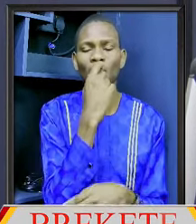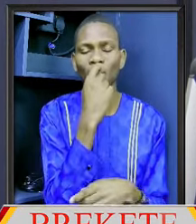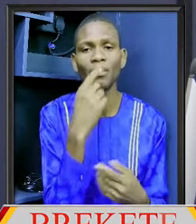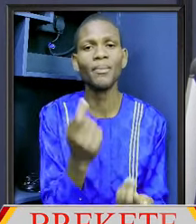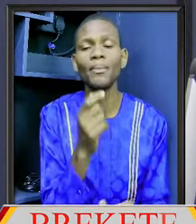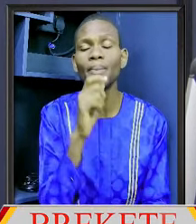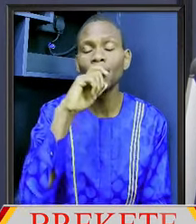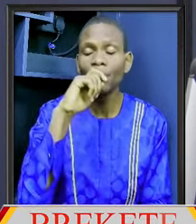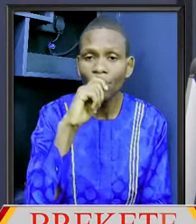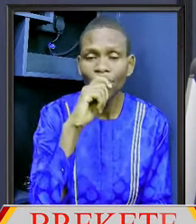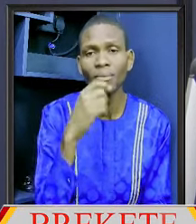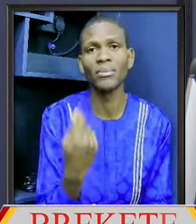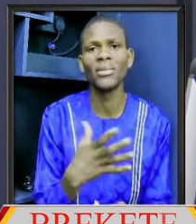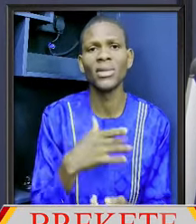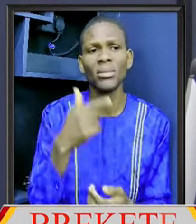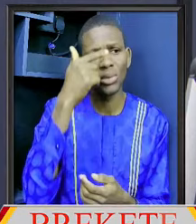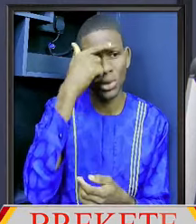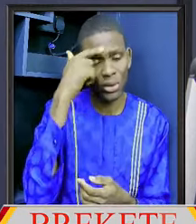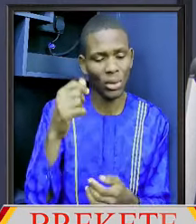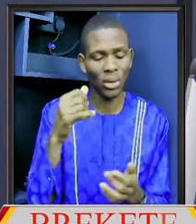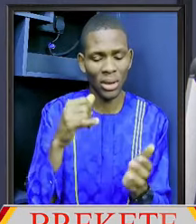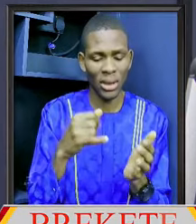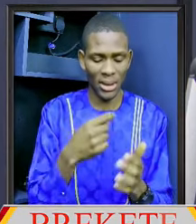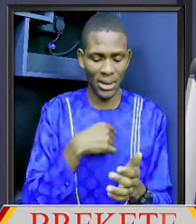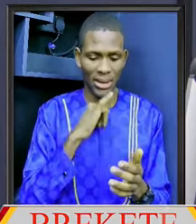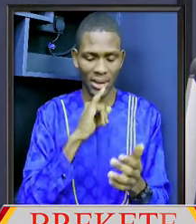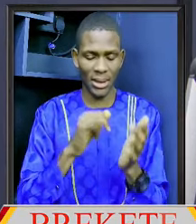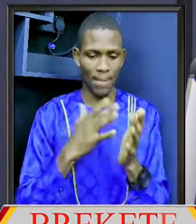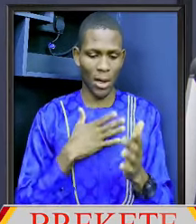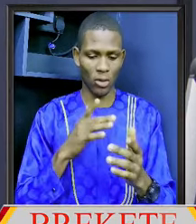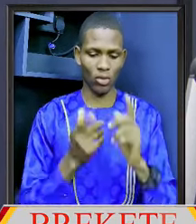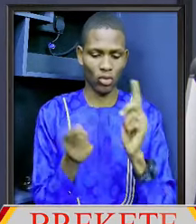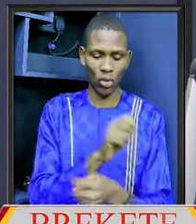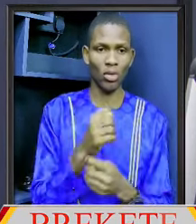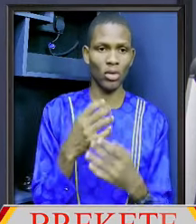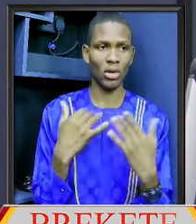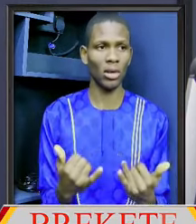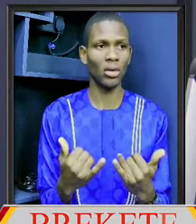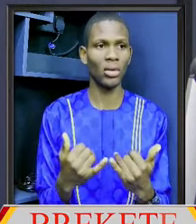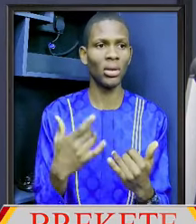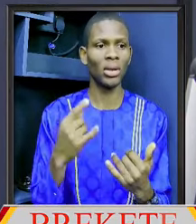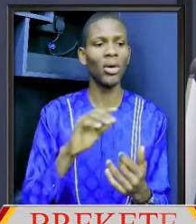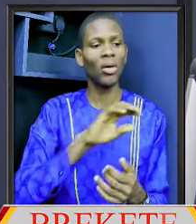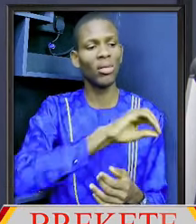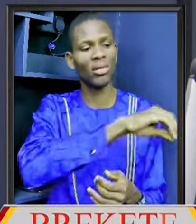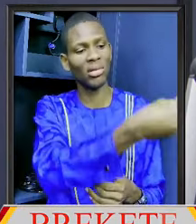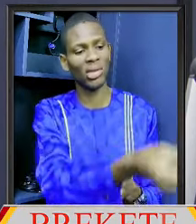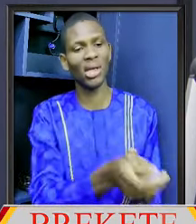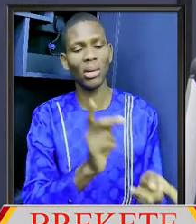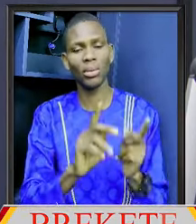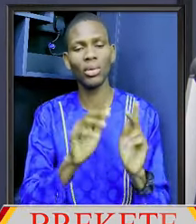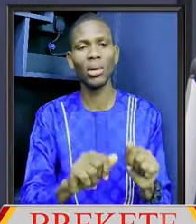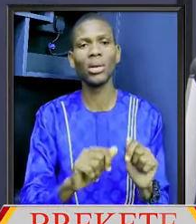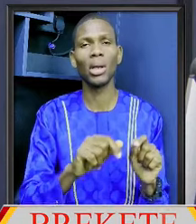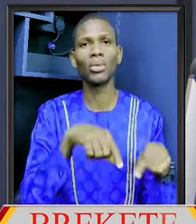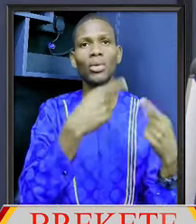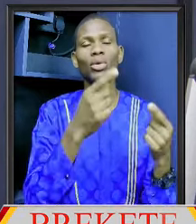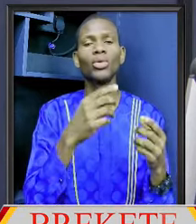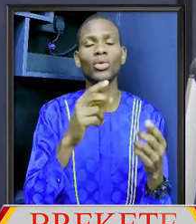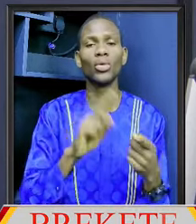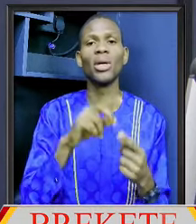Because it don't reach me now. The hope the rest of the people can go to